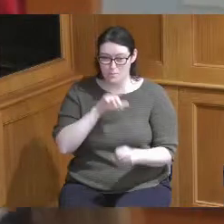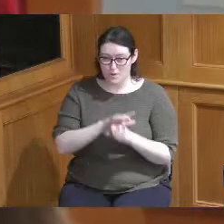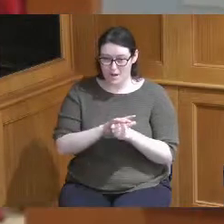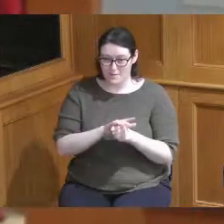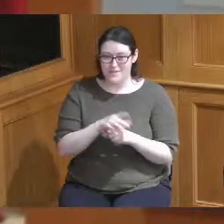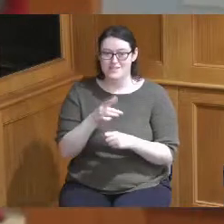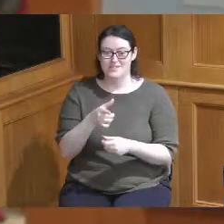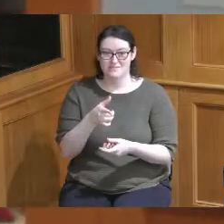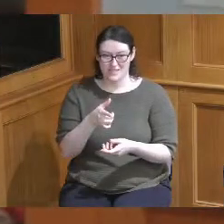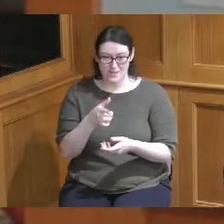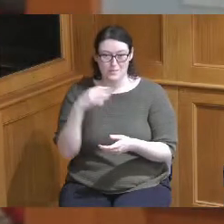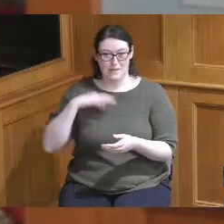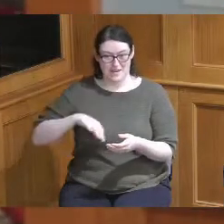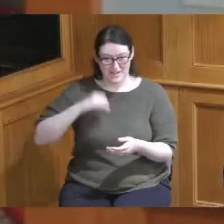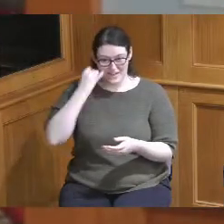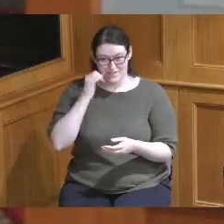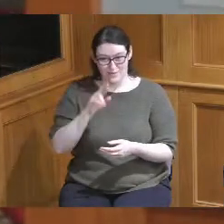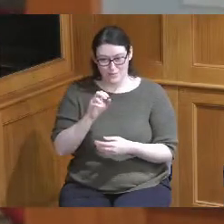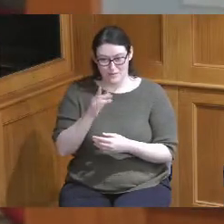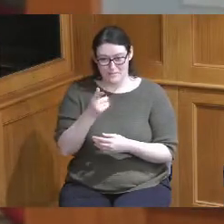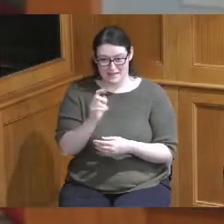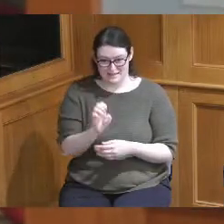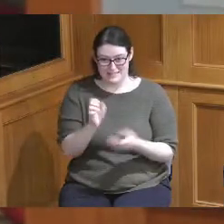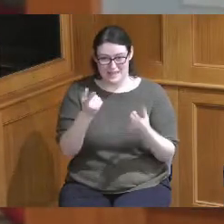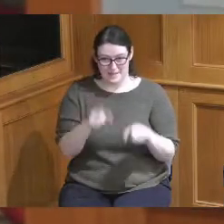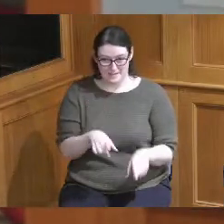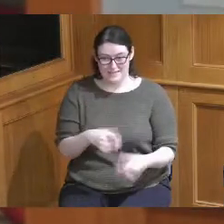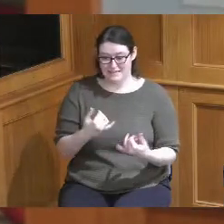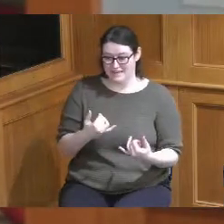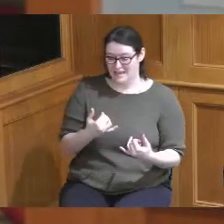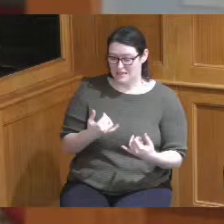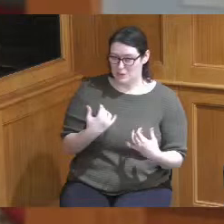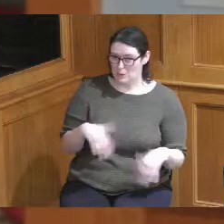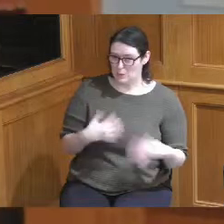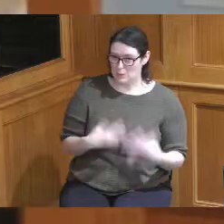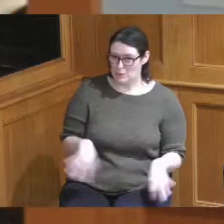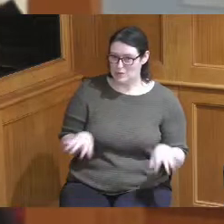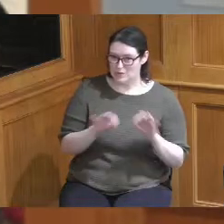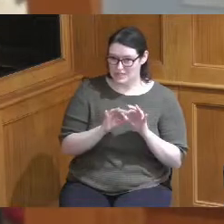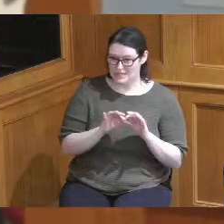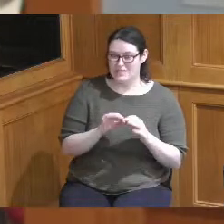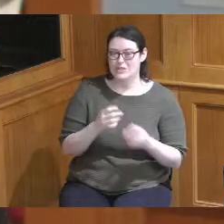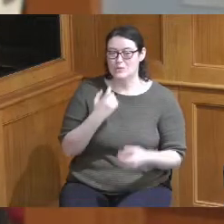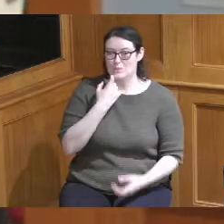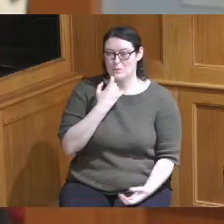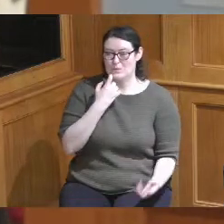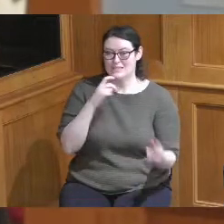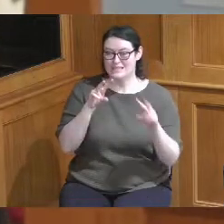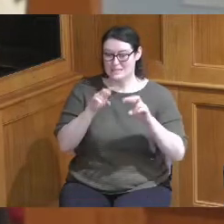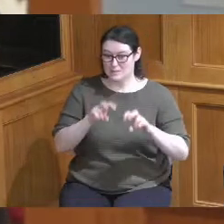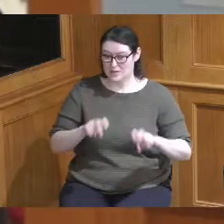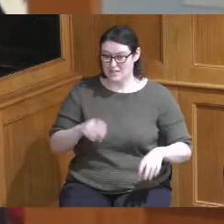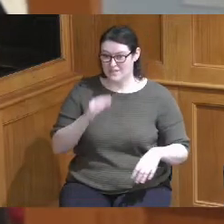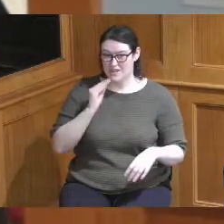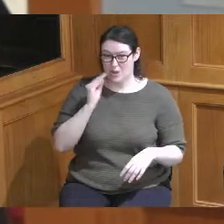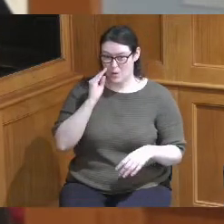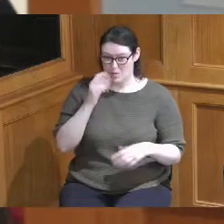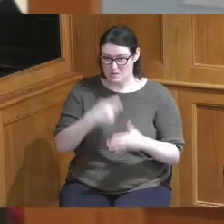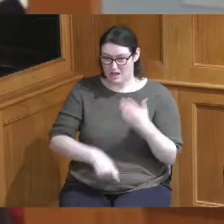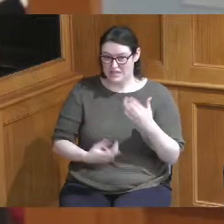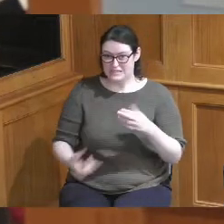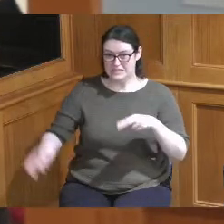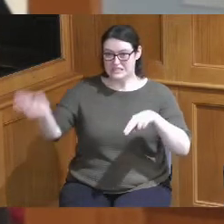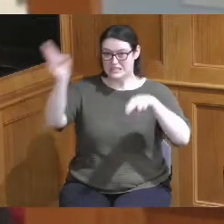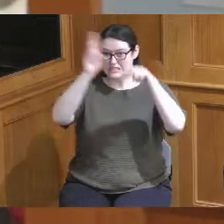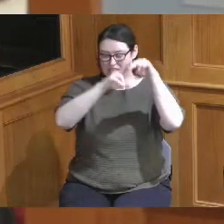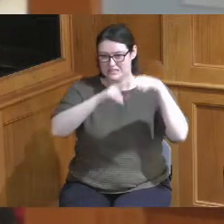allowed. Today, that promise is more critical than ever. Recent appraisal valuations have reached historic highs, placing an